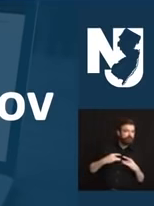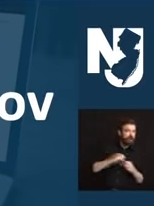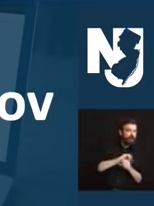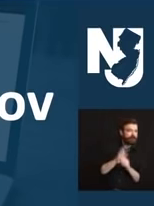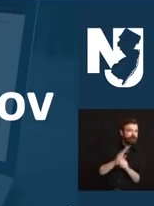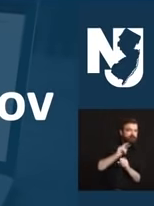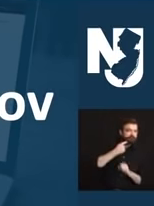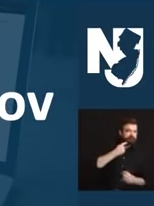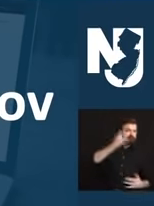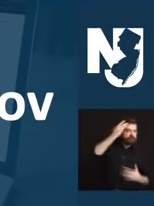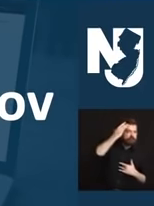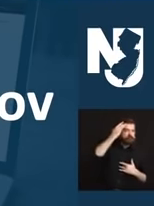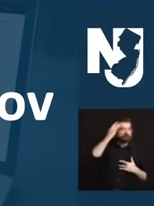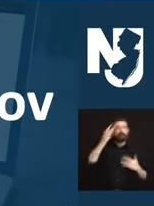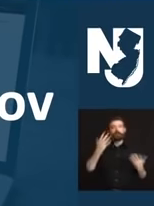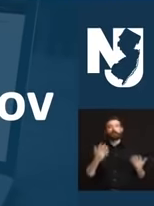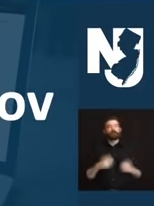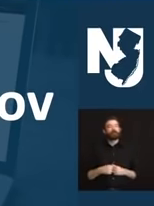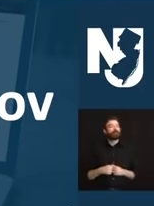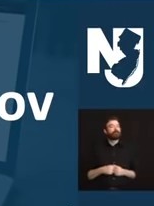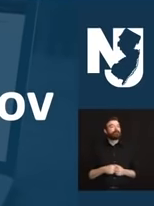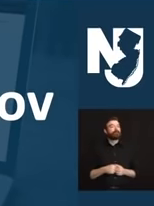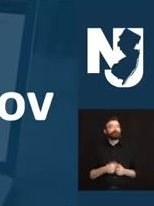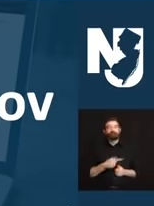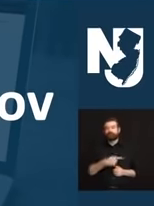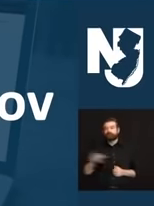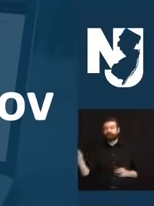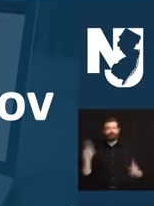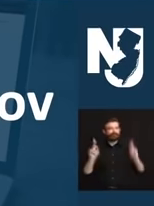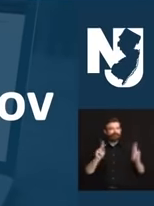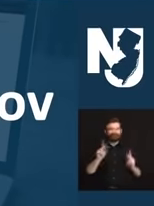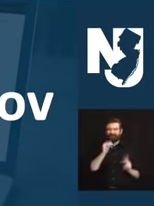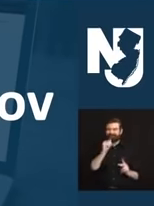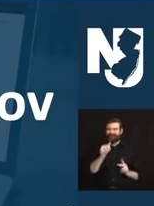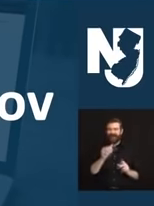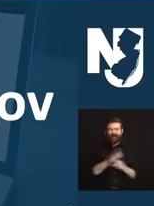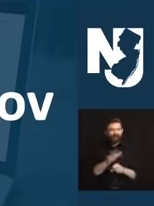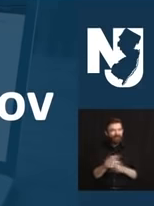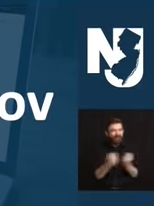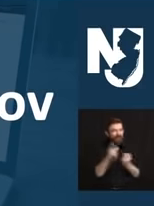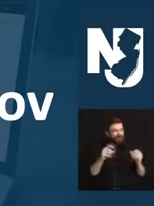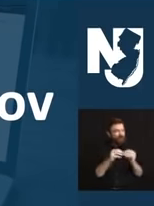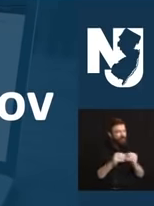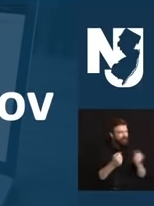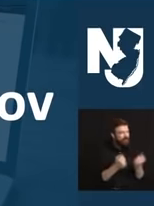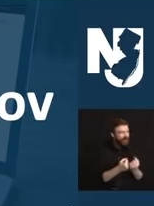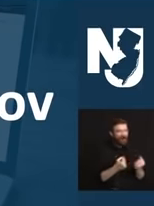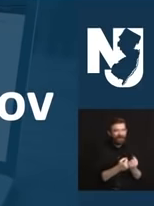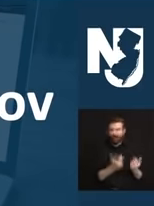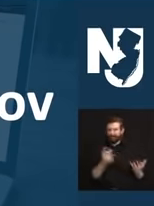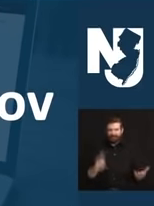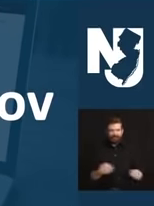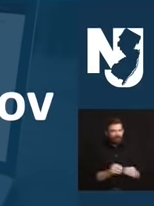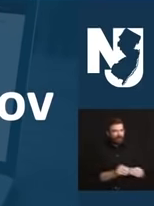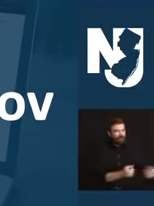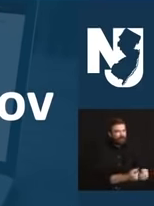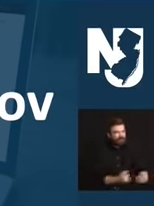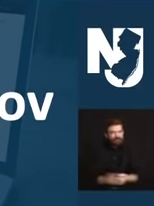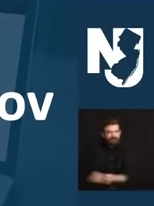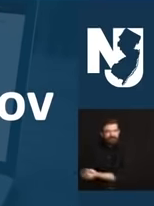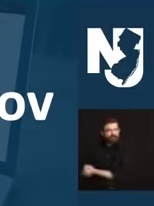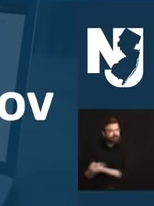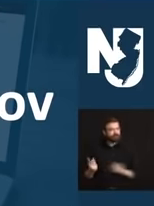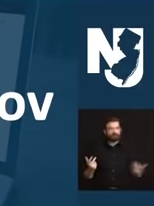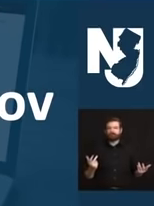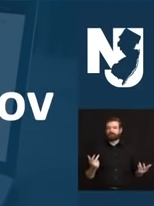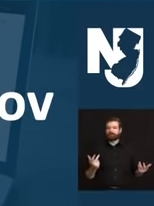to make New Jersey the state where everyone, not just some, but everyone can thrive. So let's get this done. It